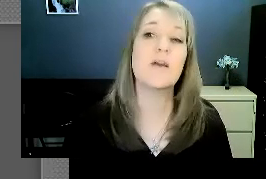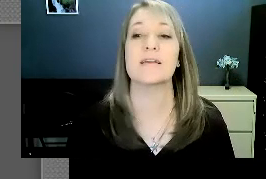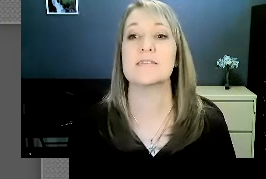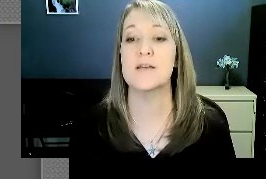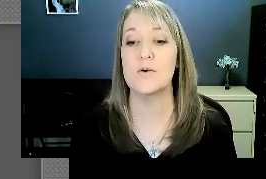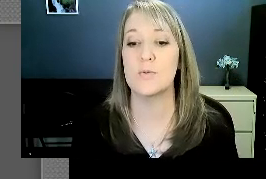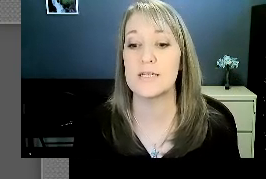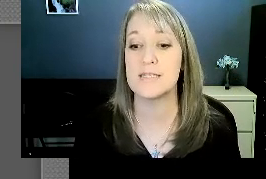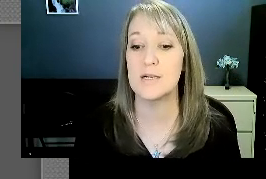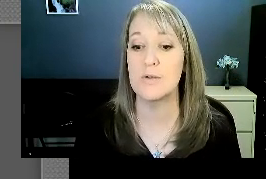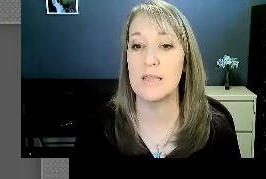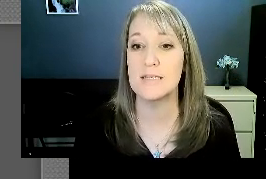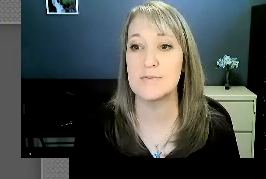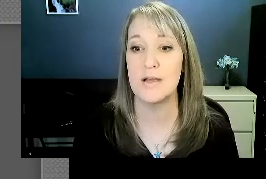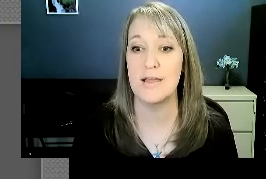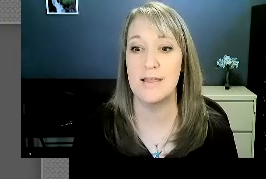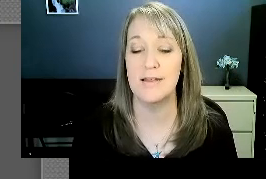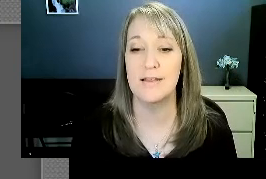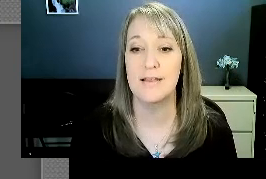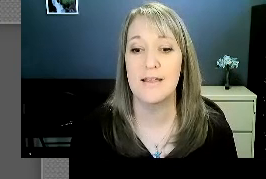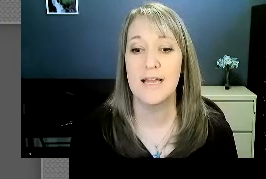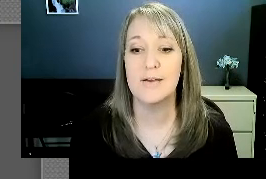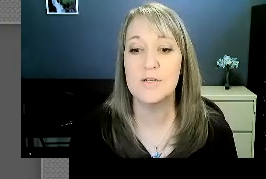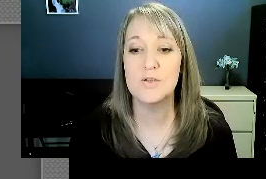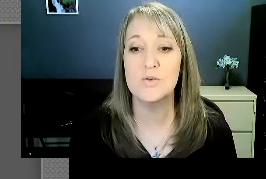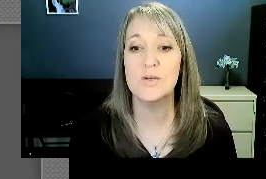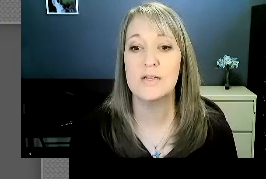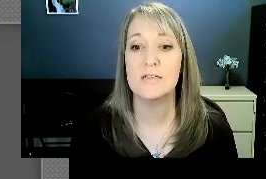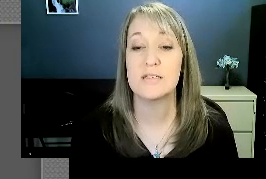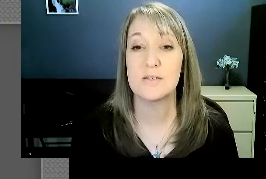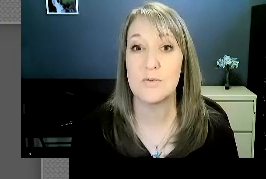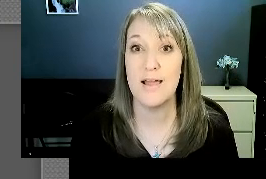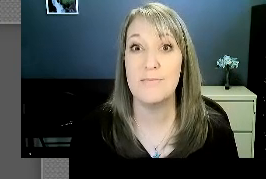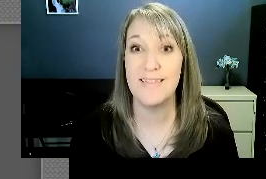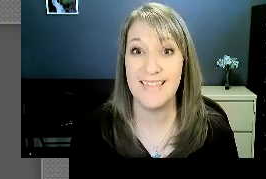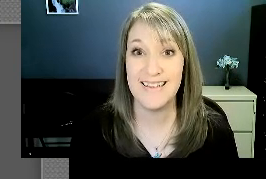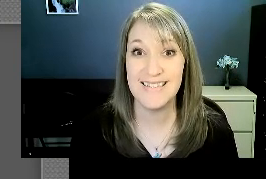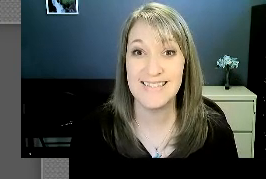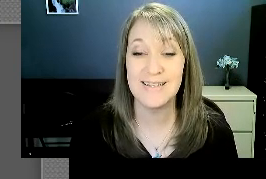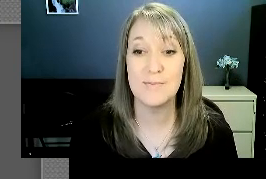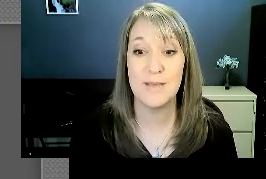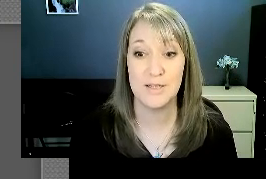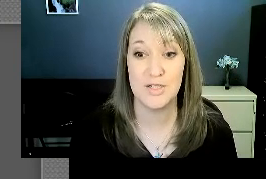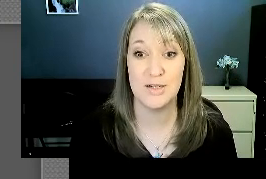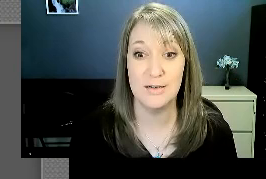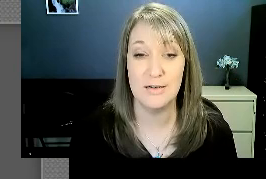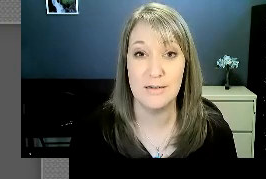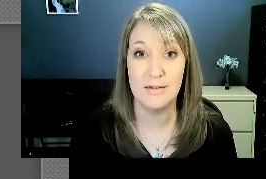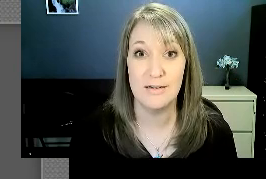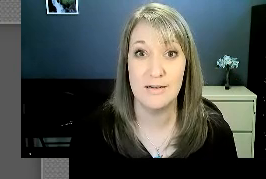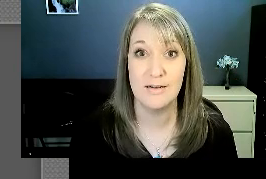hands. Okay, so we're going to start with this one. How could you describe this